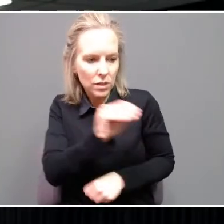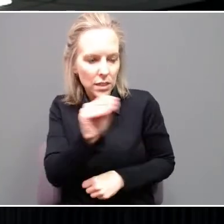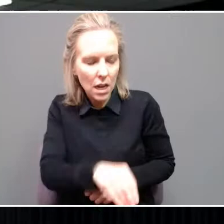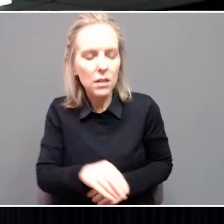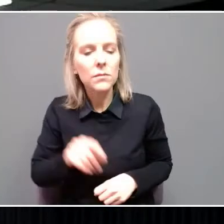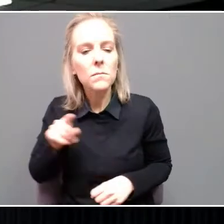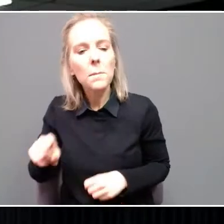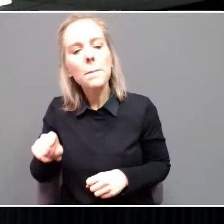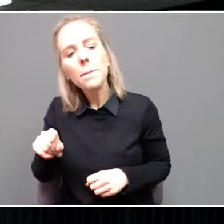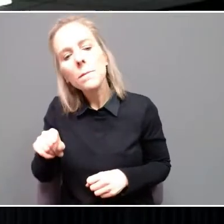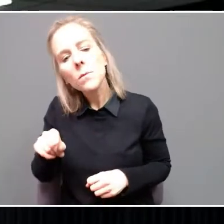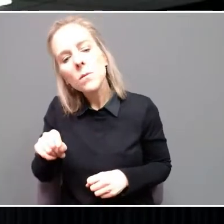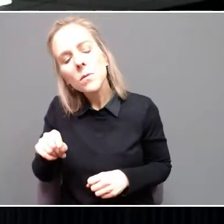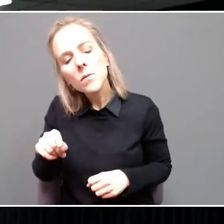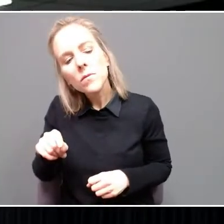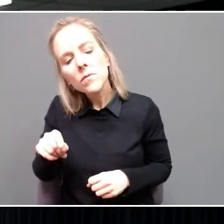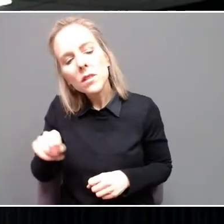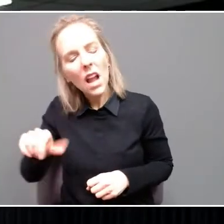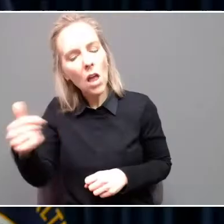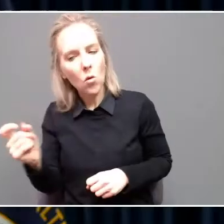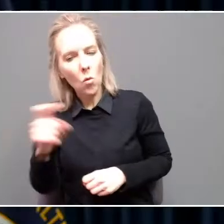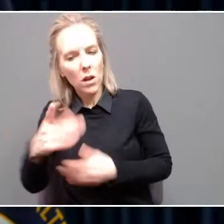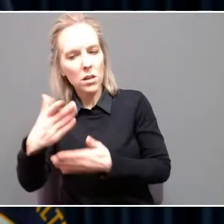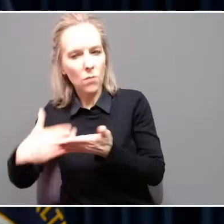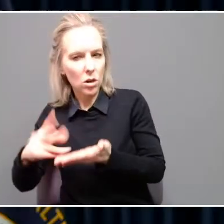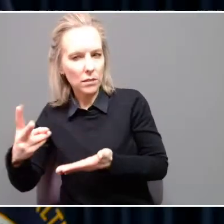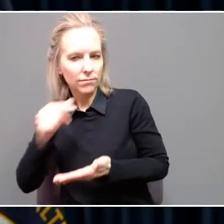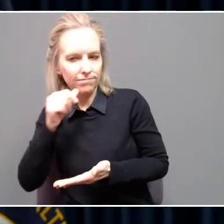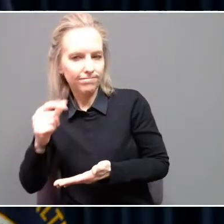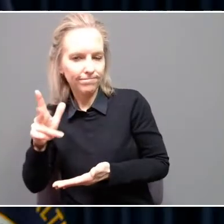and build new ones? Well, we'll be coming out with a